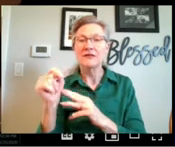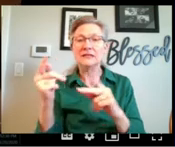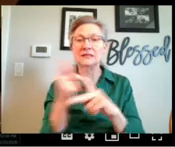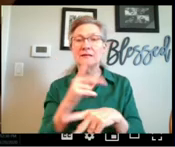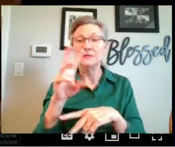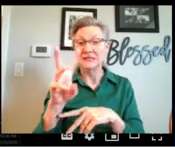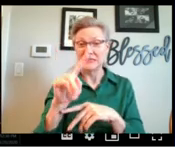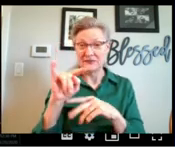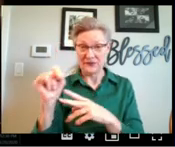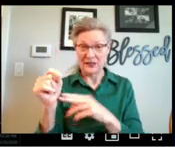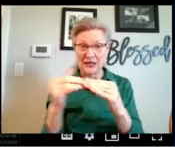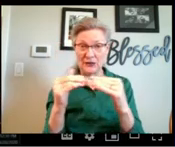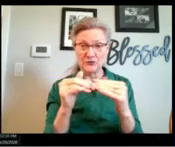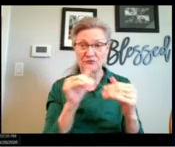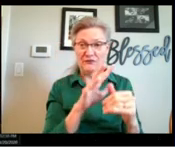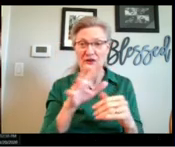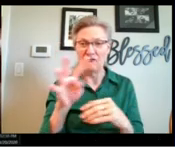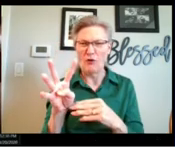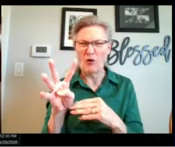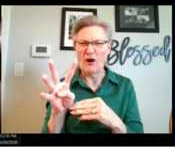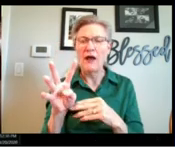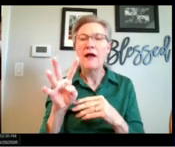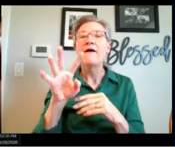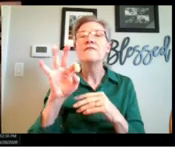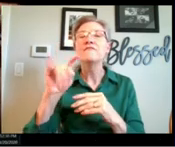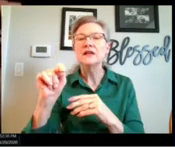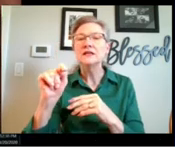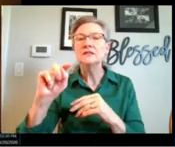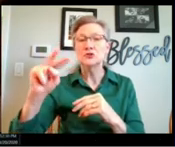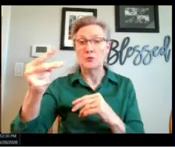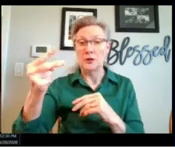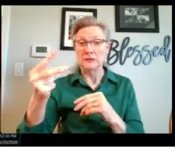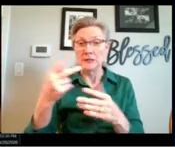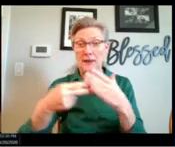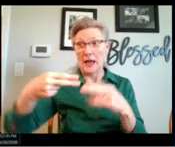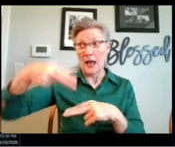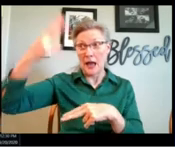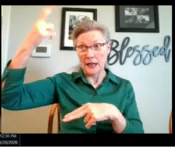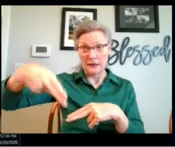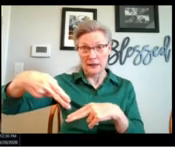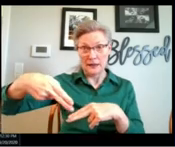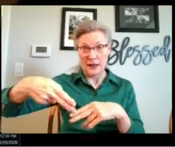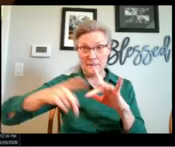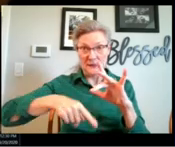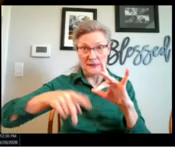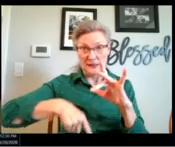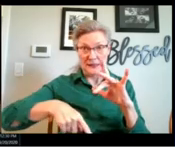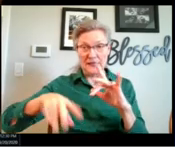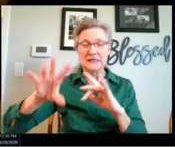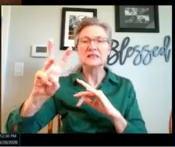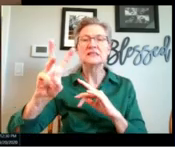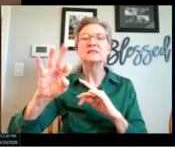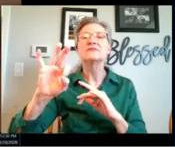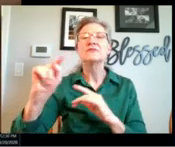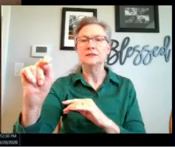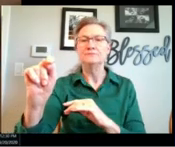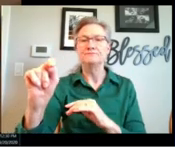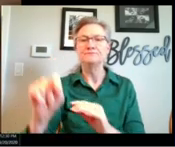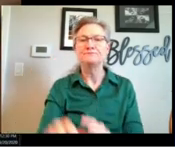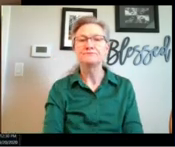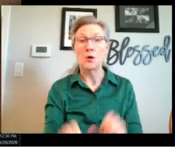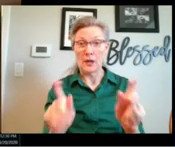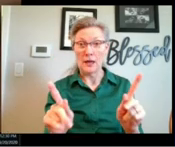feet equals 54 feet squared. So my height, my missing height is 6 feet.